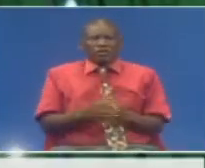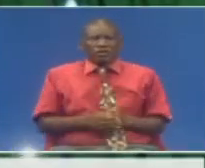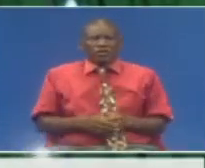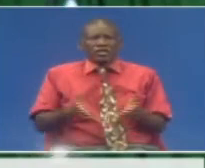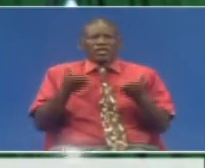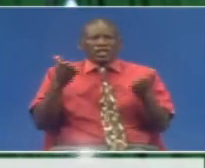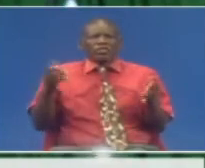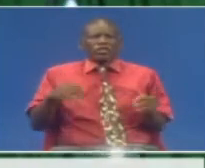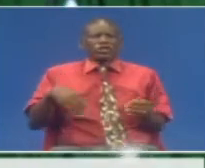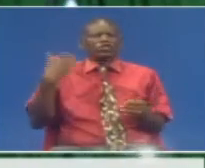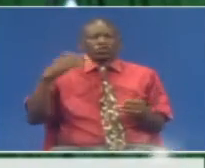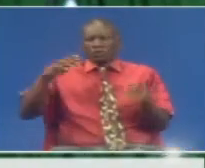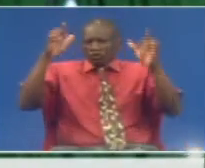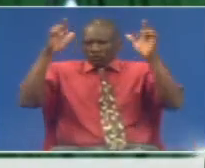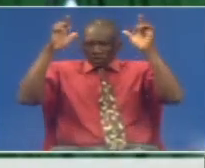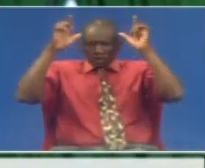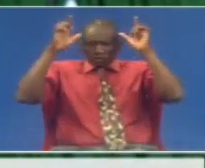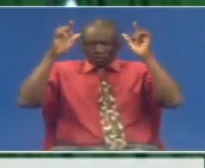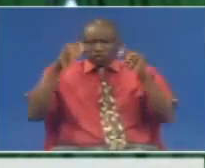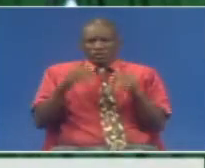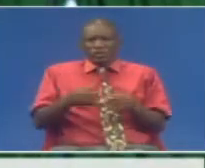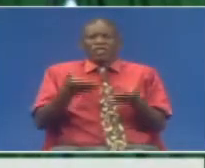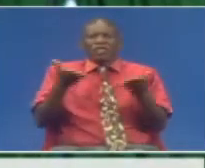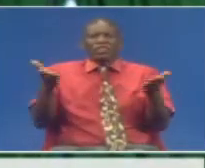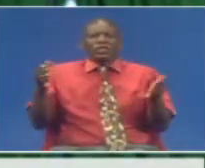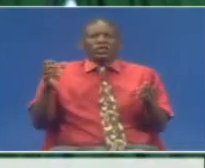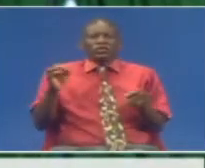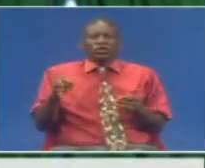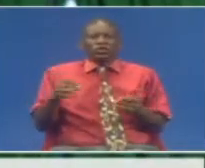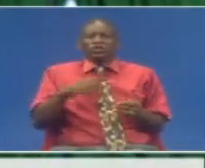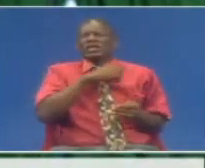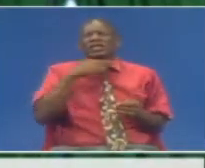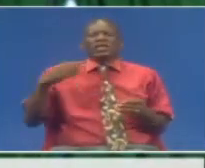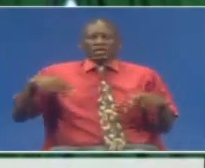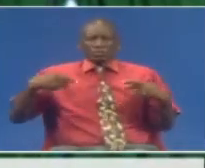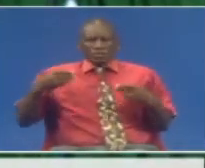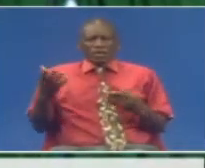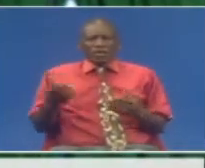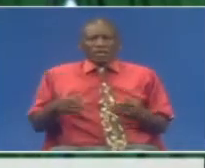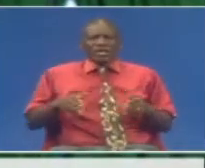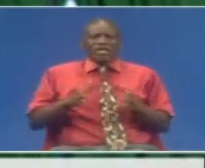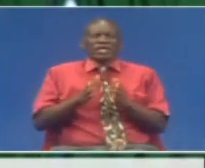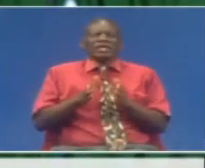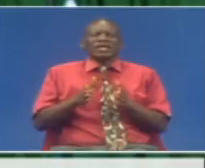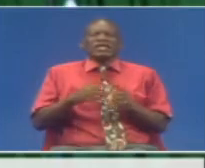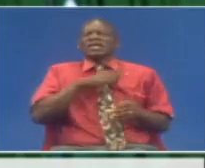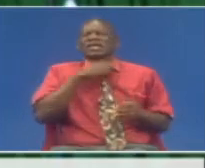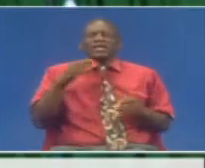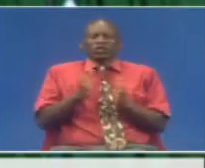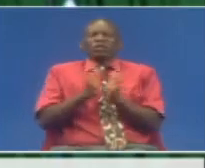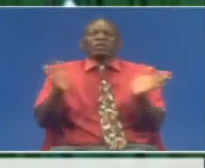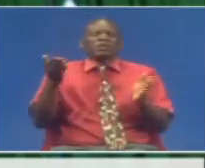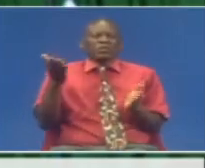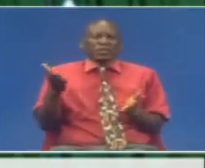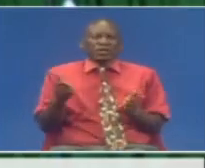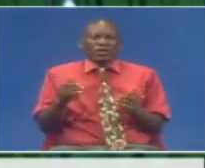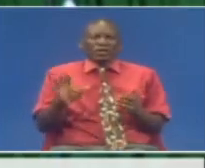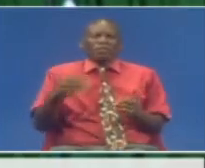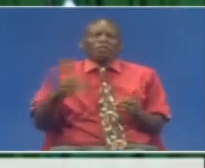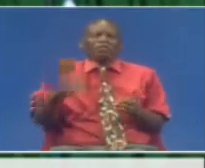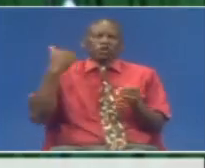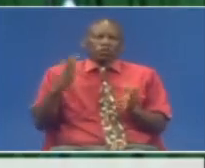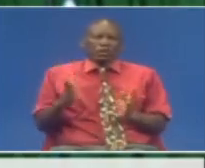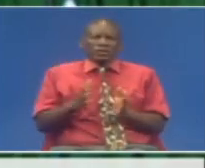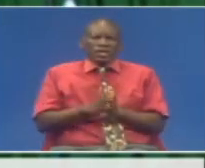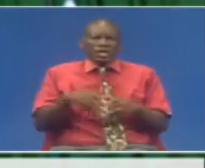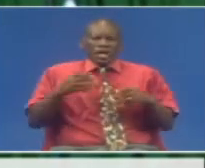ya wizi wa ng'ombe, mambo ya mauaji ya wananchi kiholela na wakora na